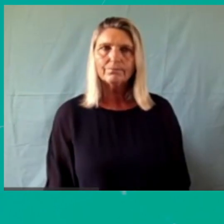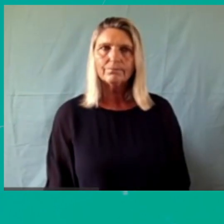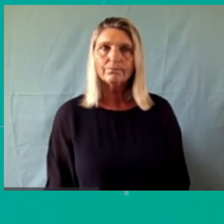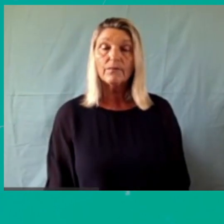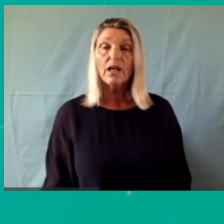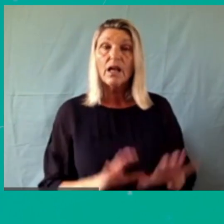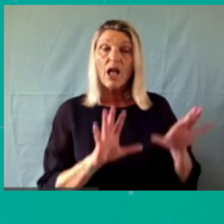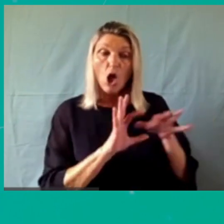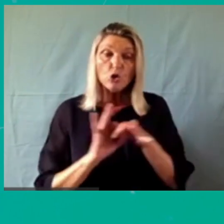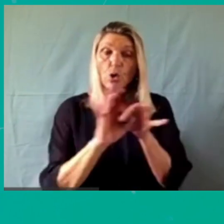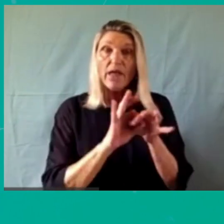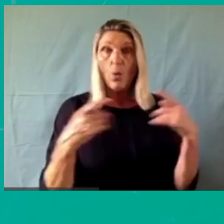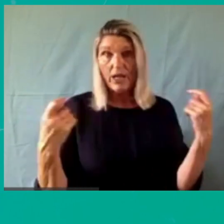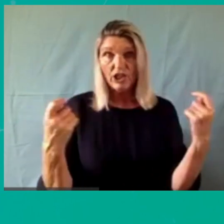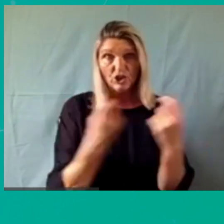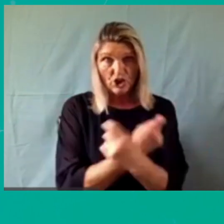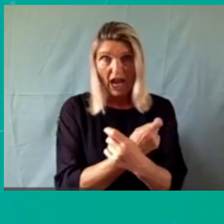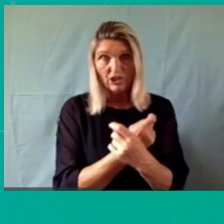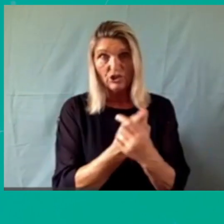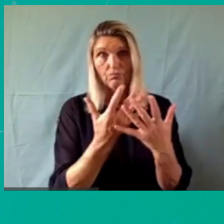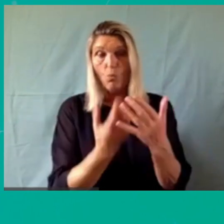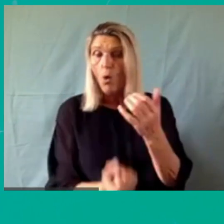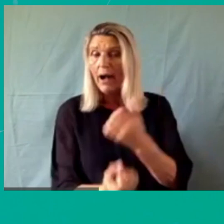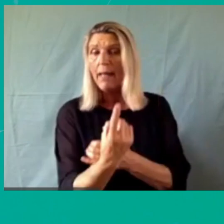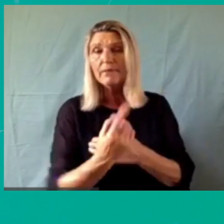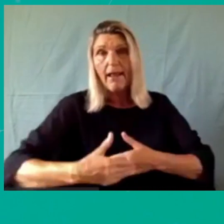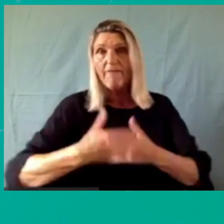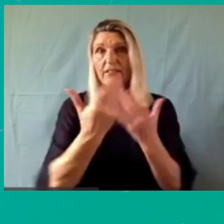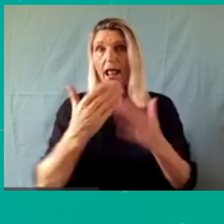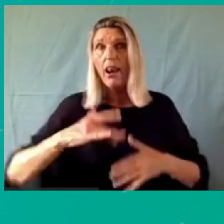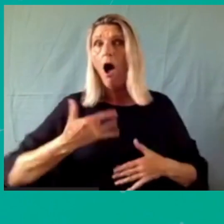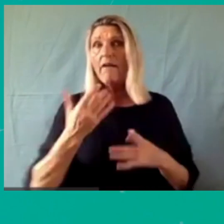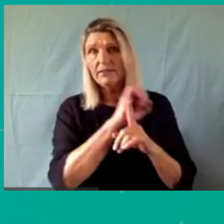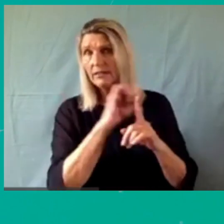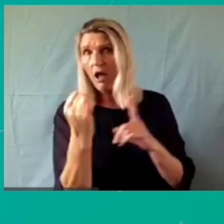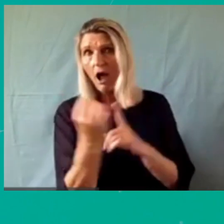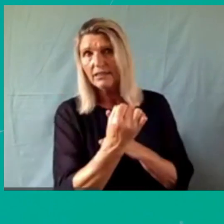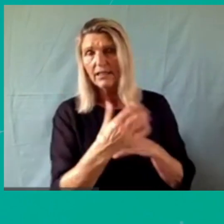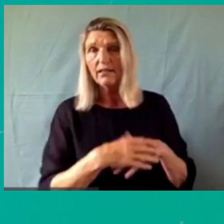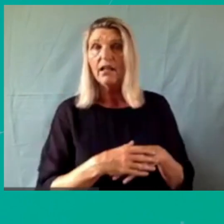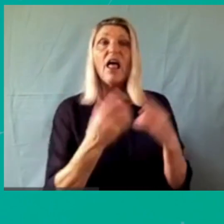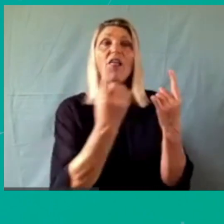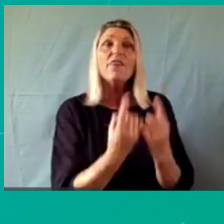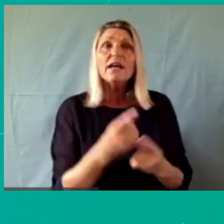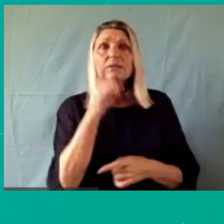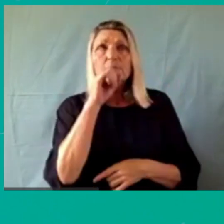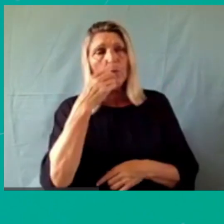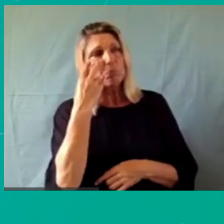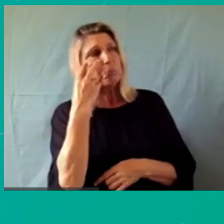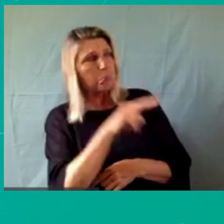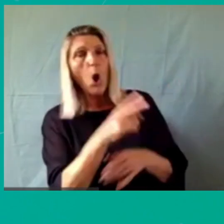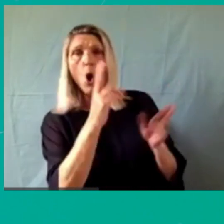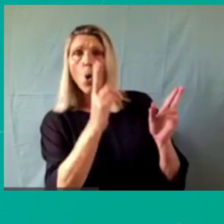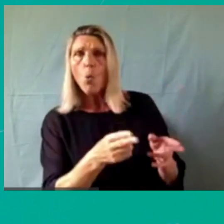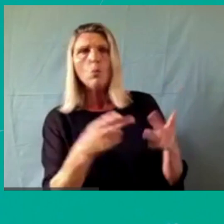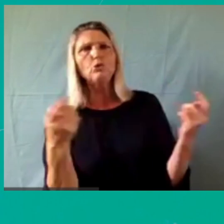change the myths and social norms that allow violence to happen around us at all. So how are we going to act